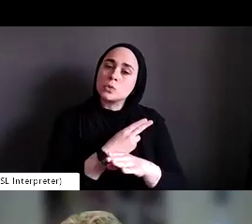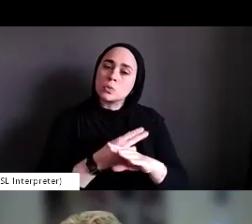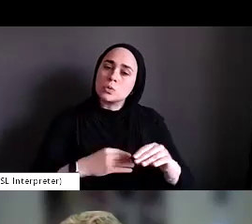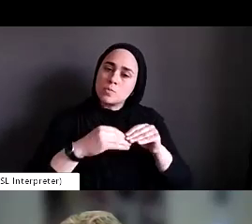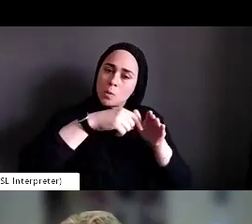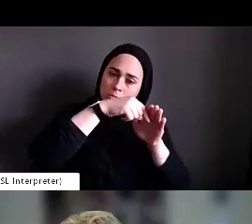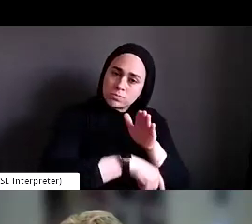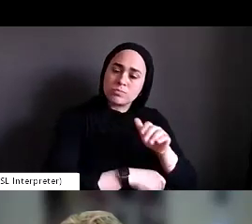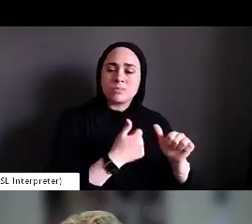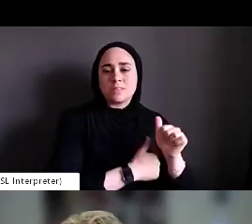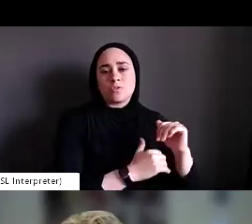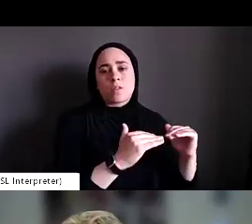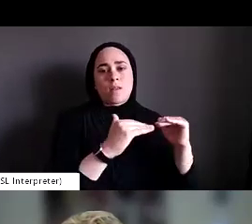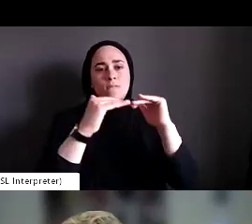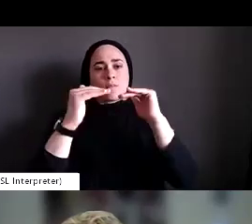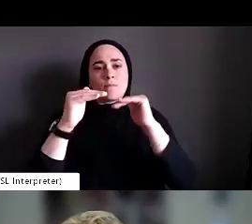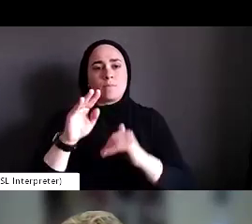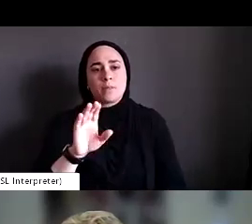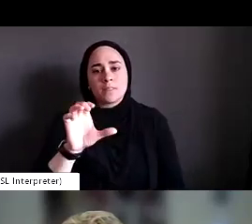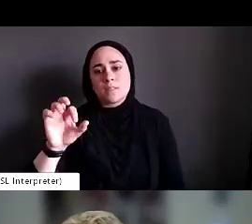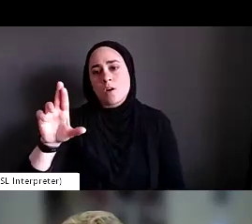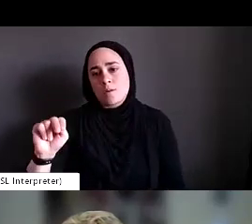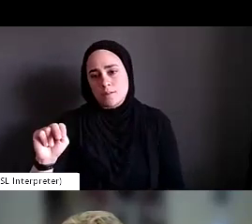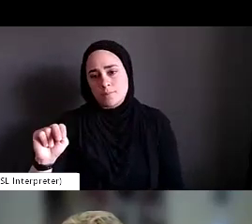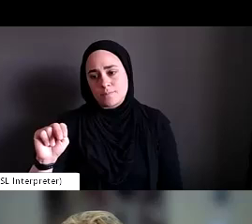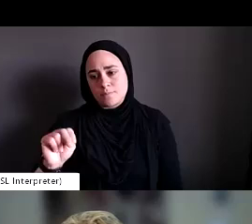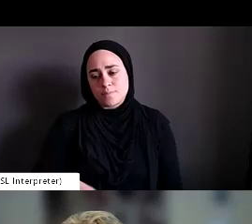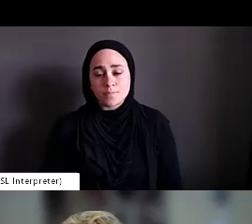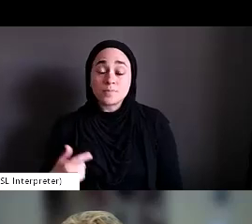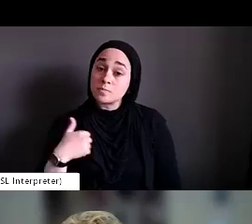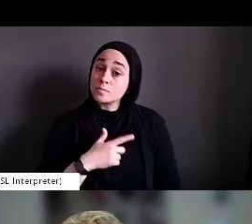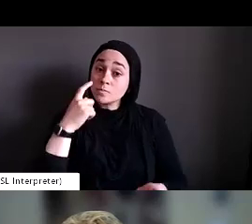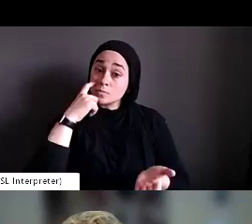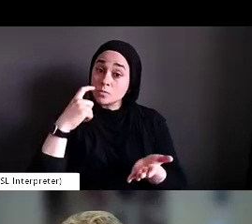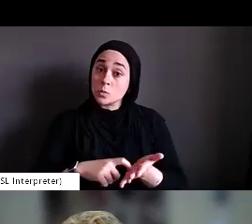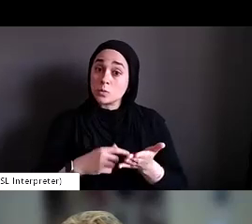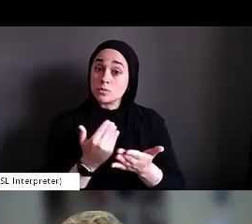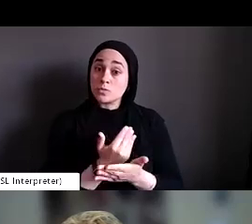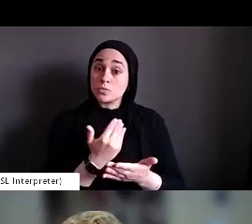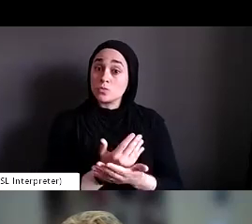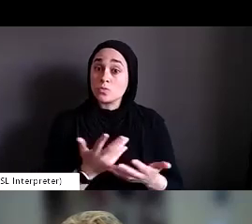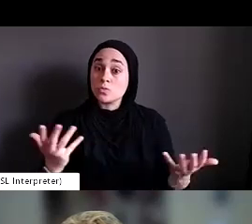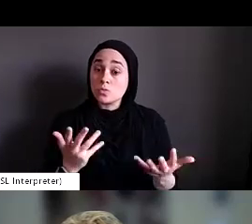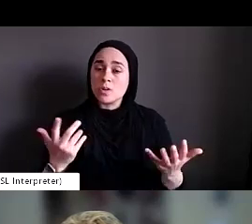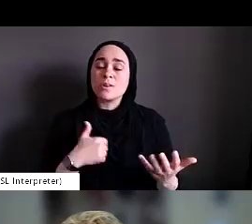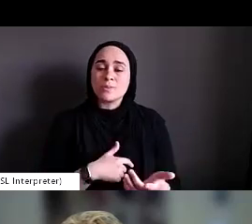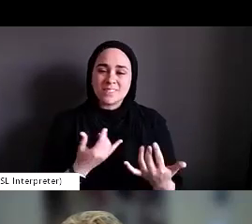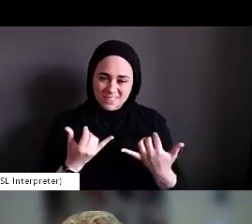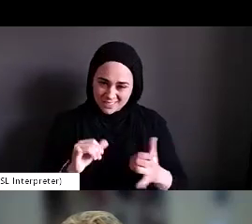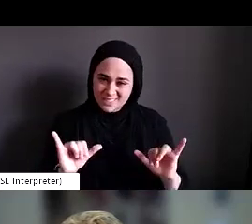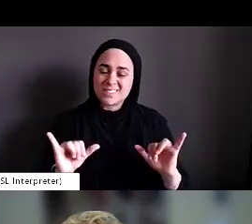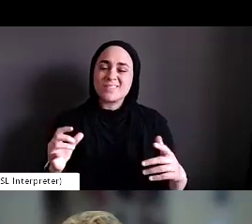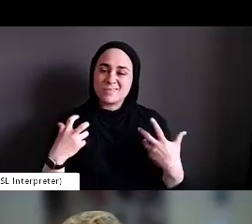of BCCRN. One of the things that we've noticed that's new is that we're still recovering